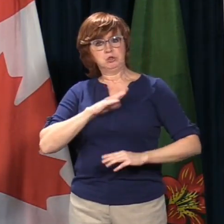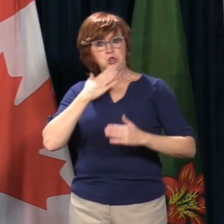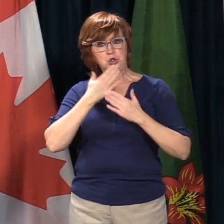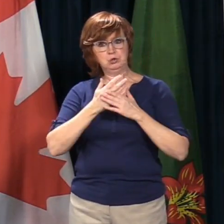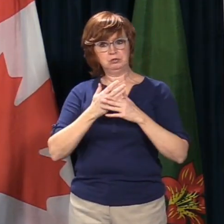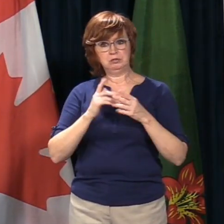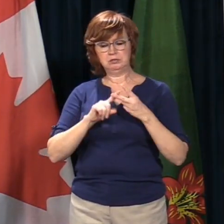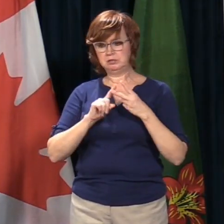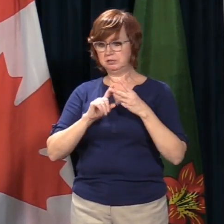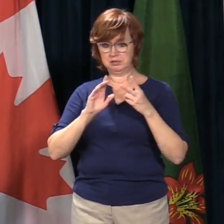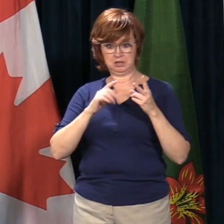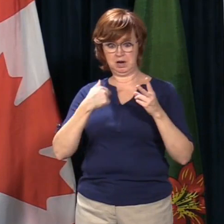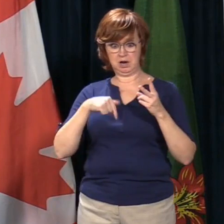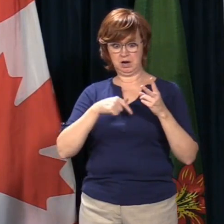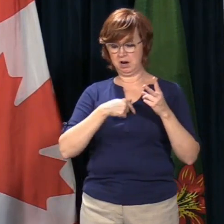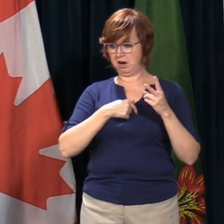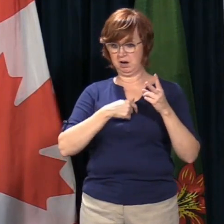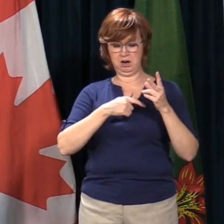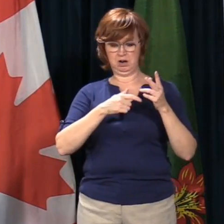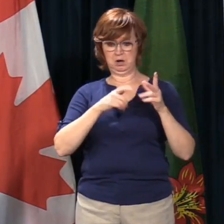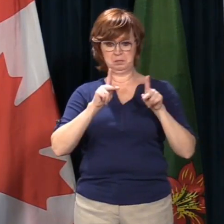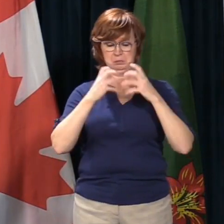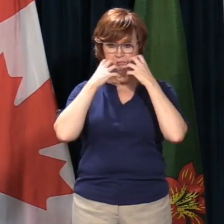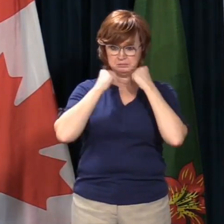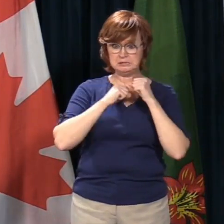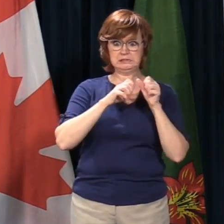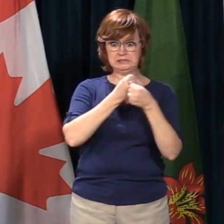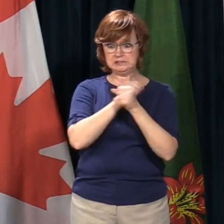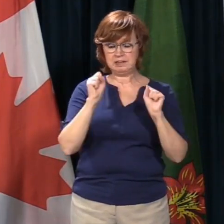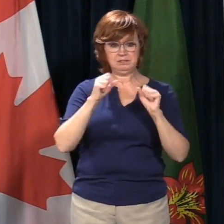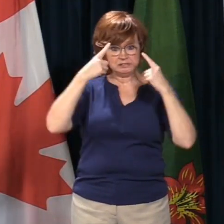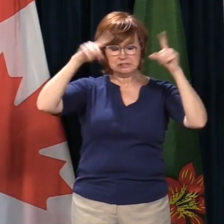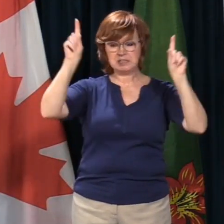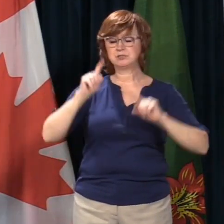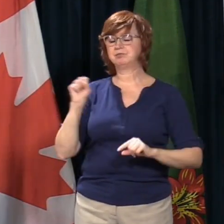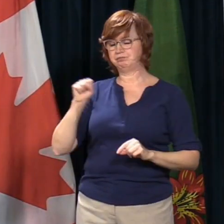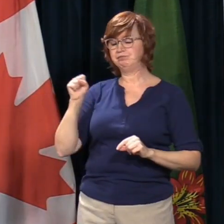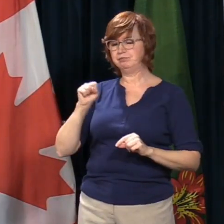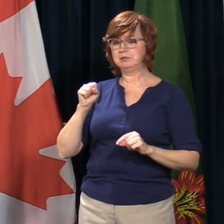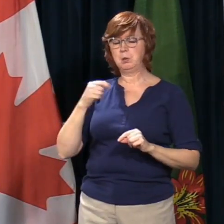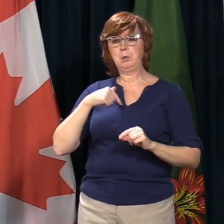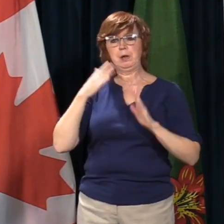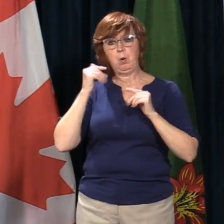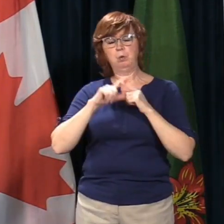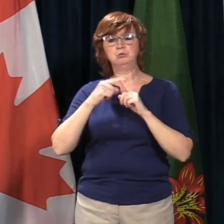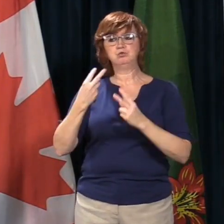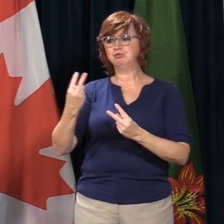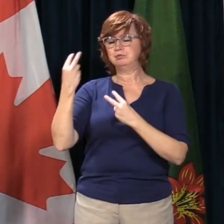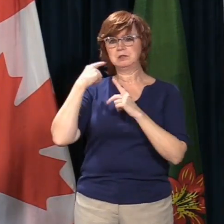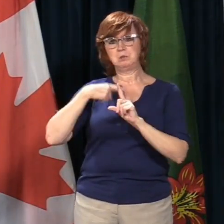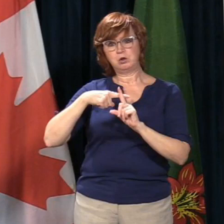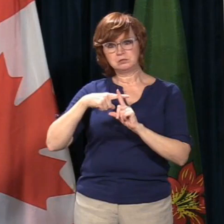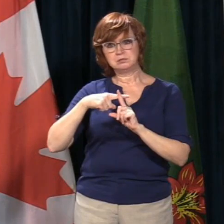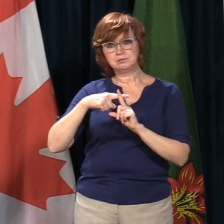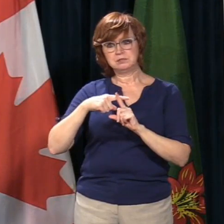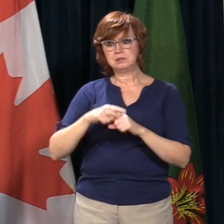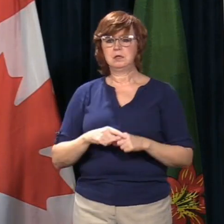residents have been successful. It would also mean that our efforts on testing and contact tracing continue to be